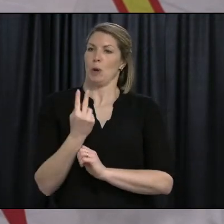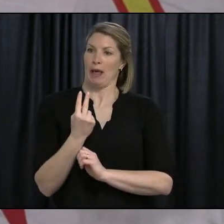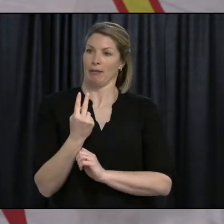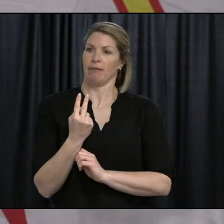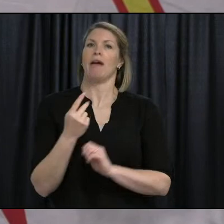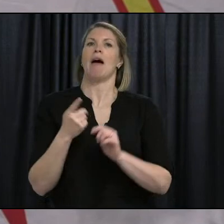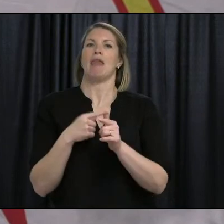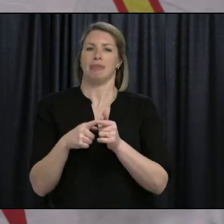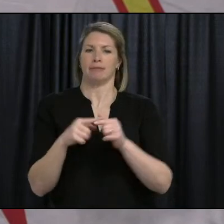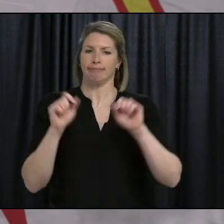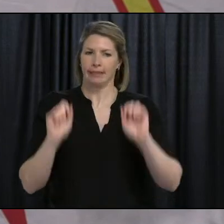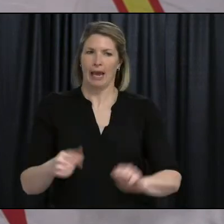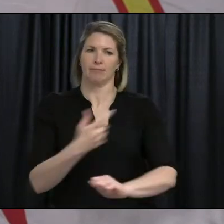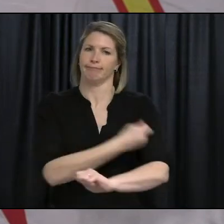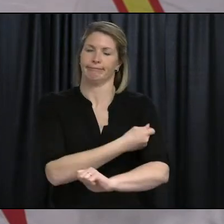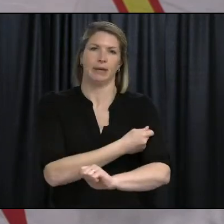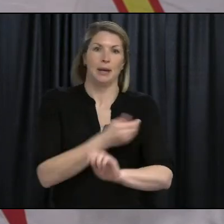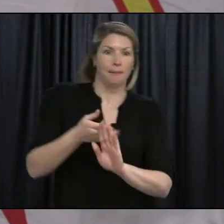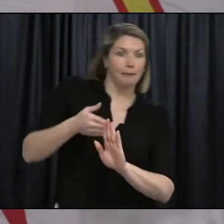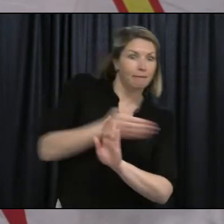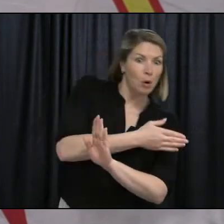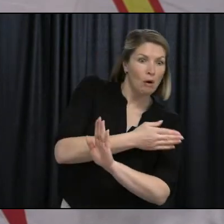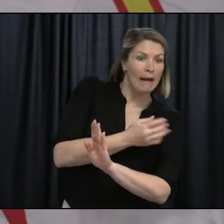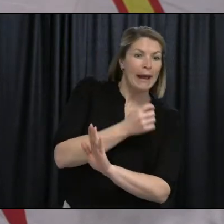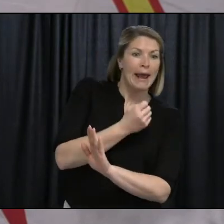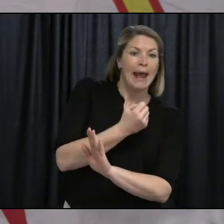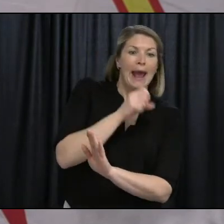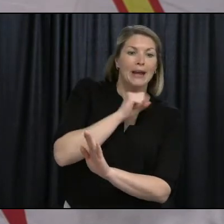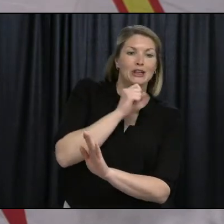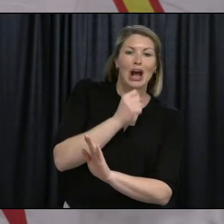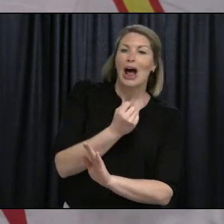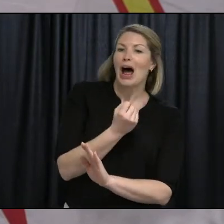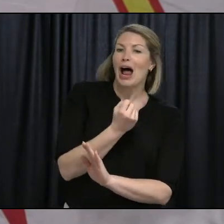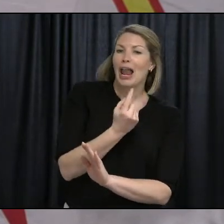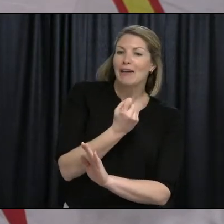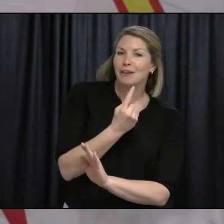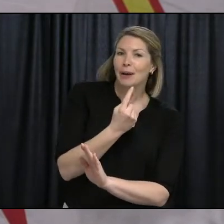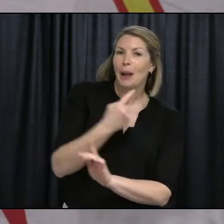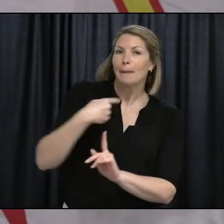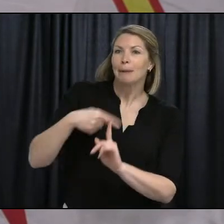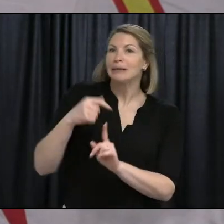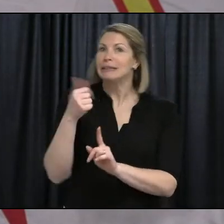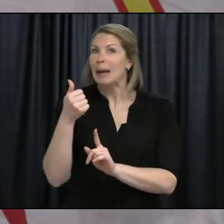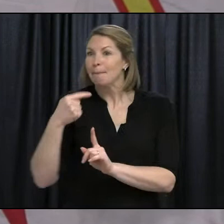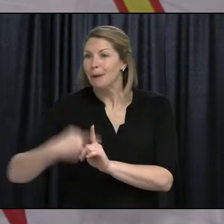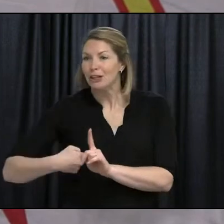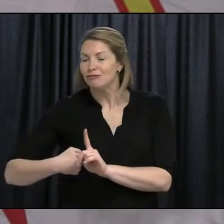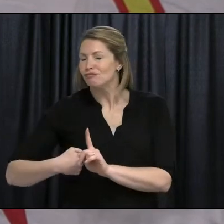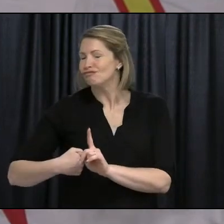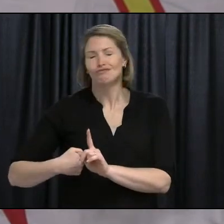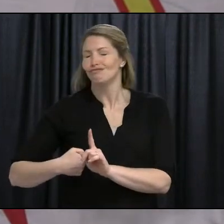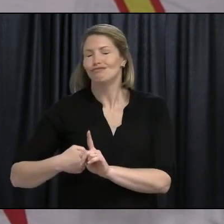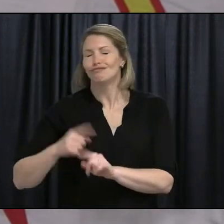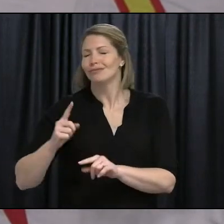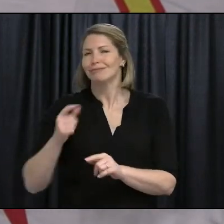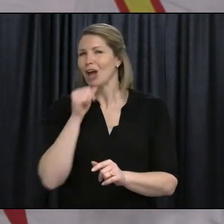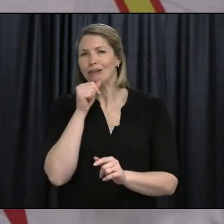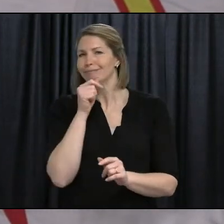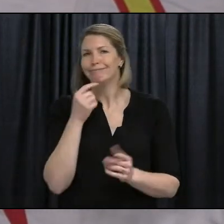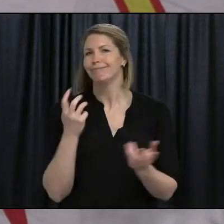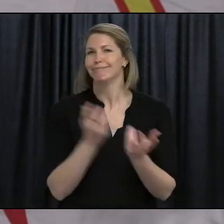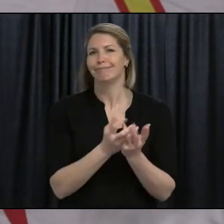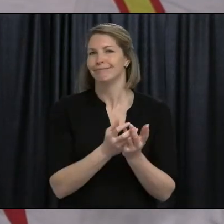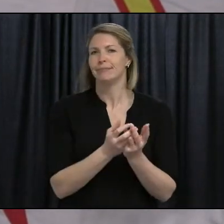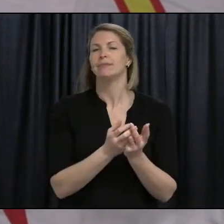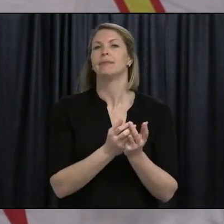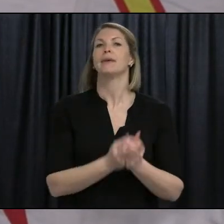in our vaccination program. Over 200,000 individuals have now received at least one dose of vaccine. And while it took us 4